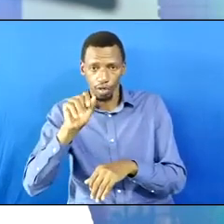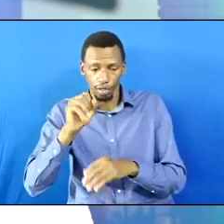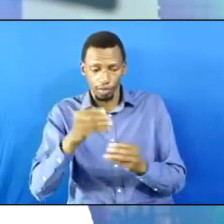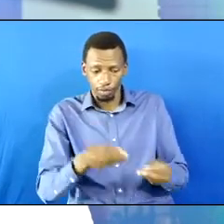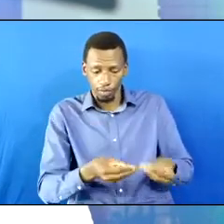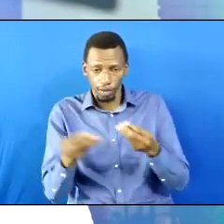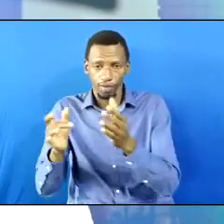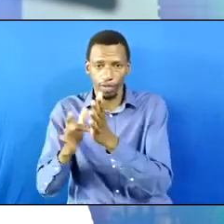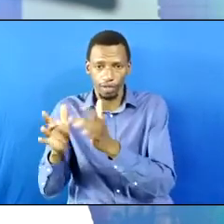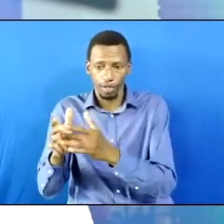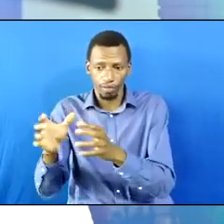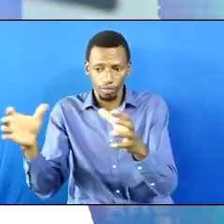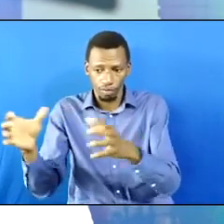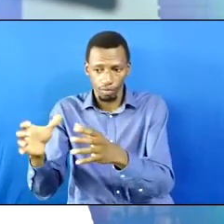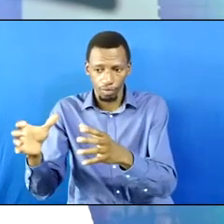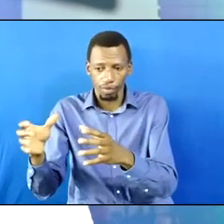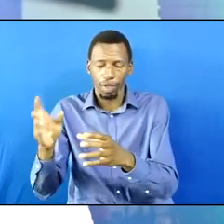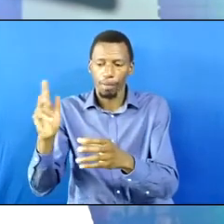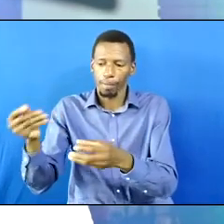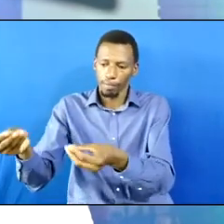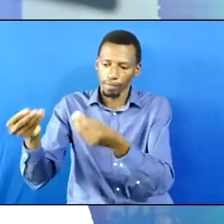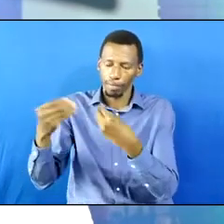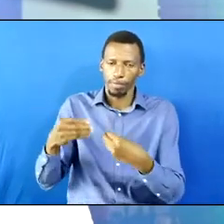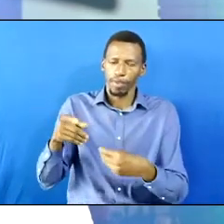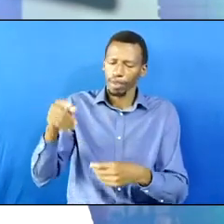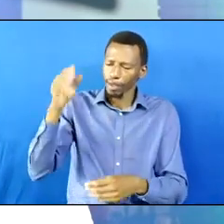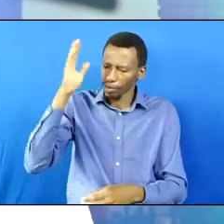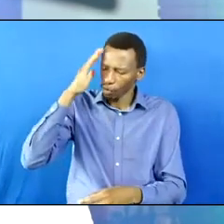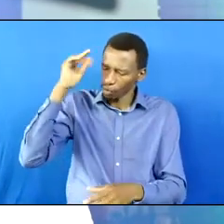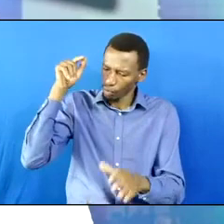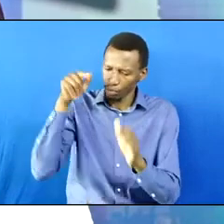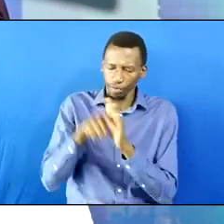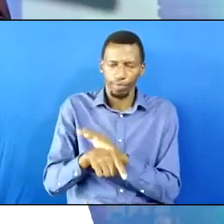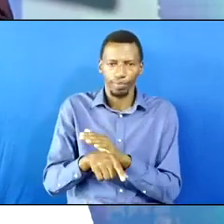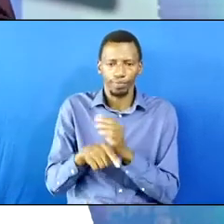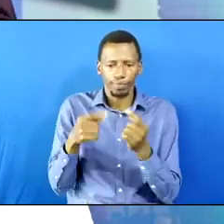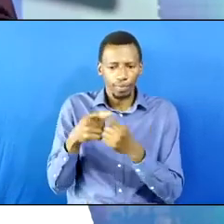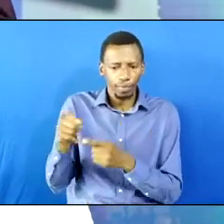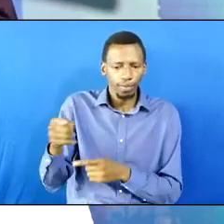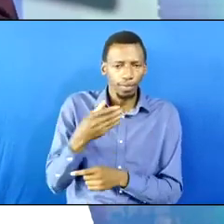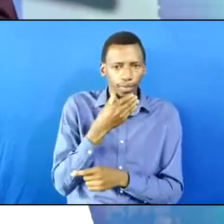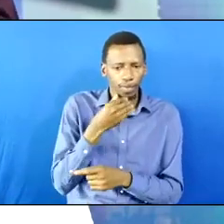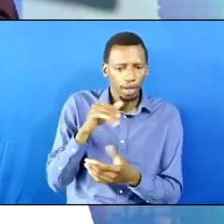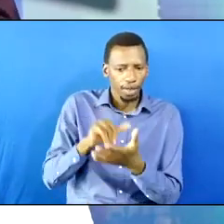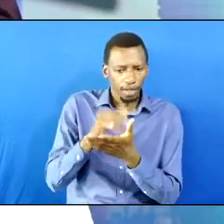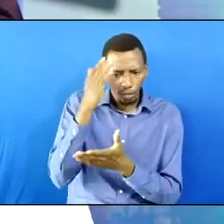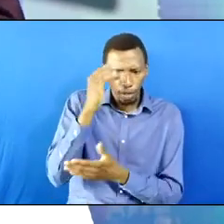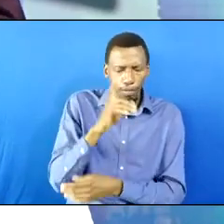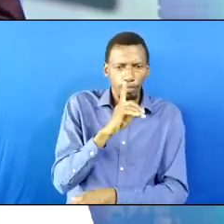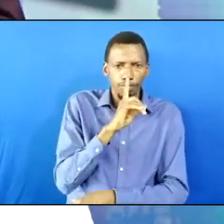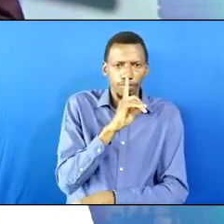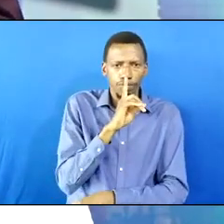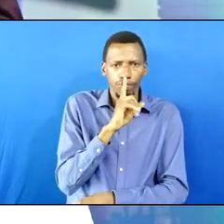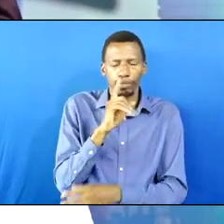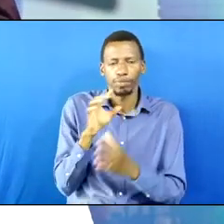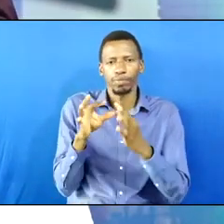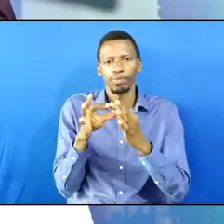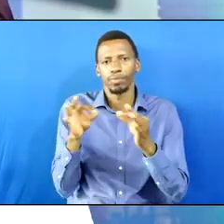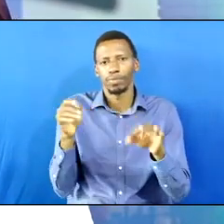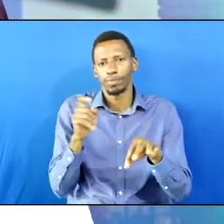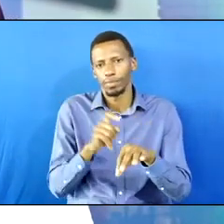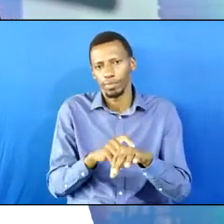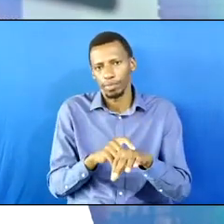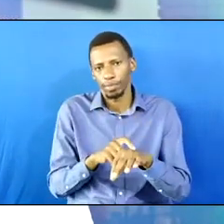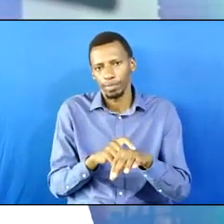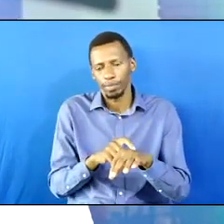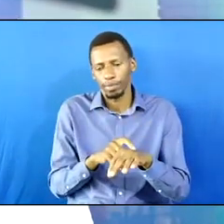had everything and he could remember everything very nicely. But this man, I think that's why he kept quiet for a long time. And